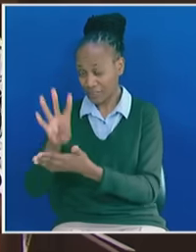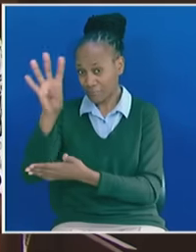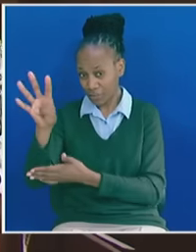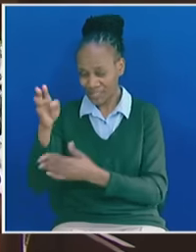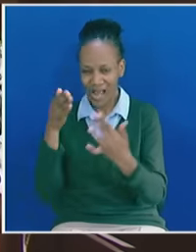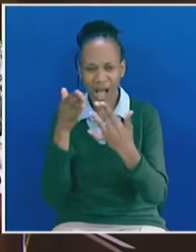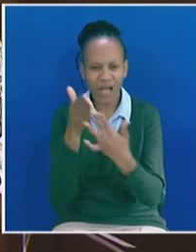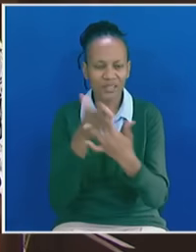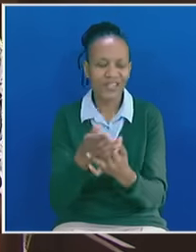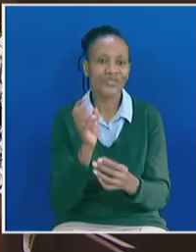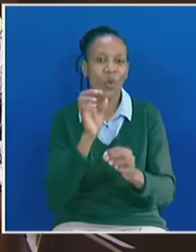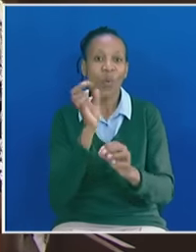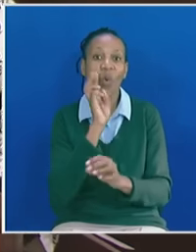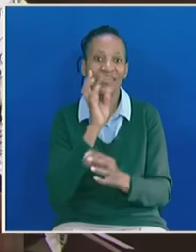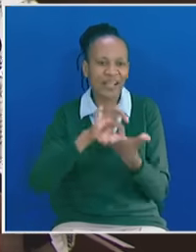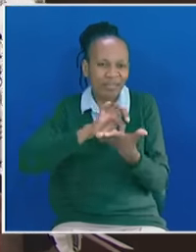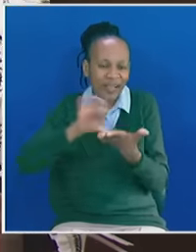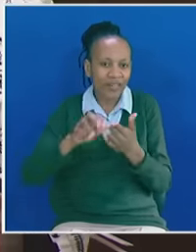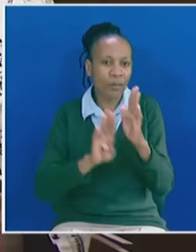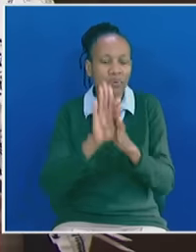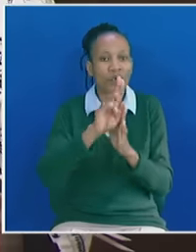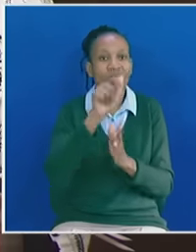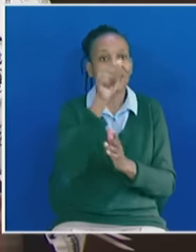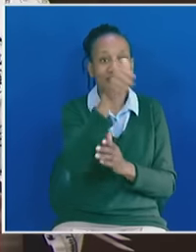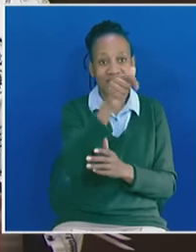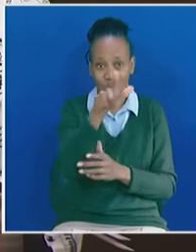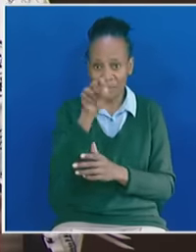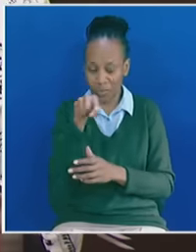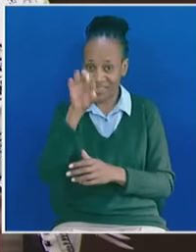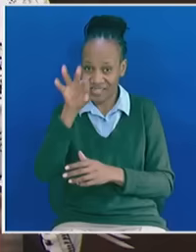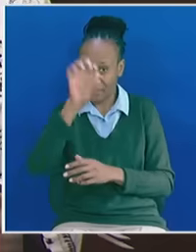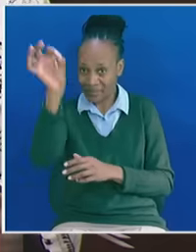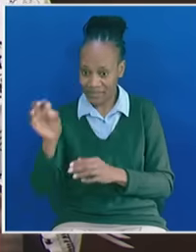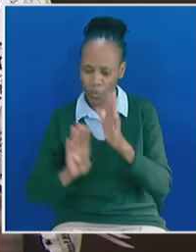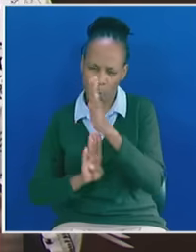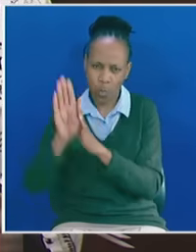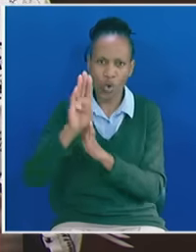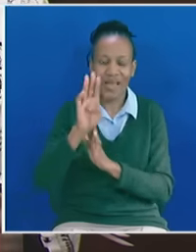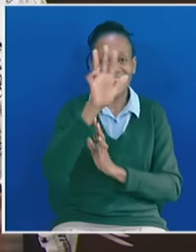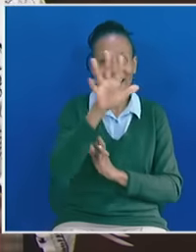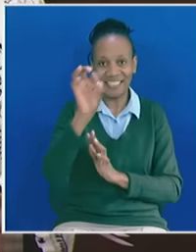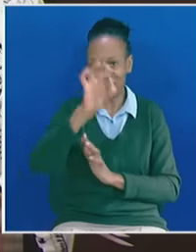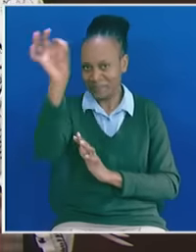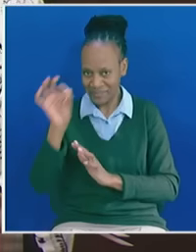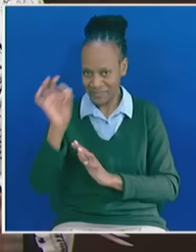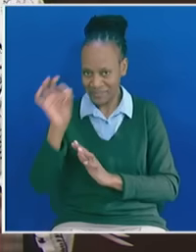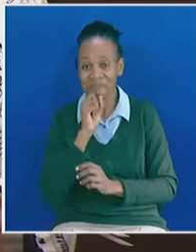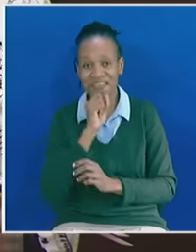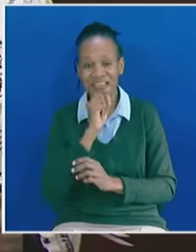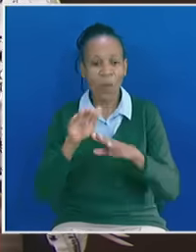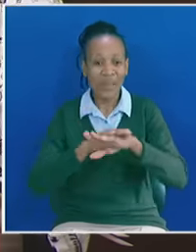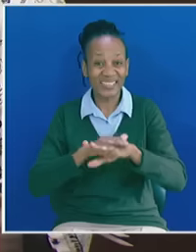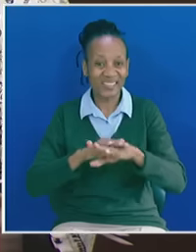access to pipe water increased from 61.3% to 90%. So too the provision of free basic